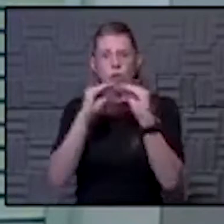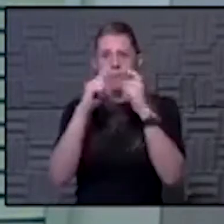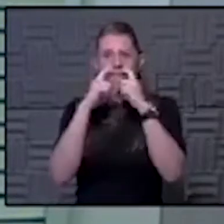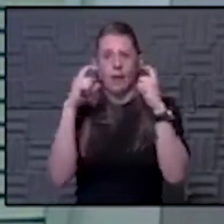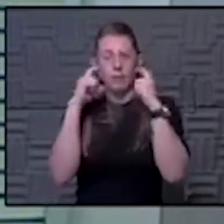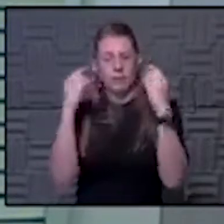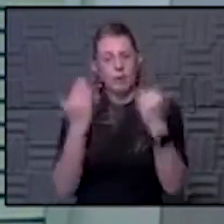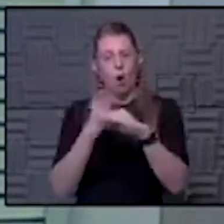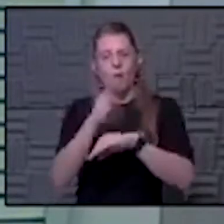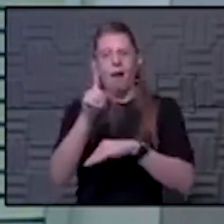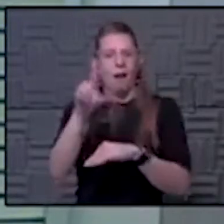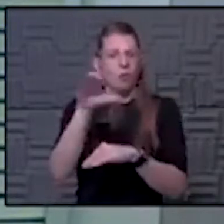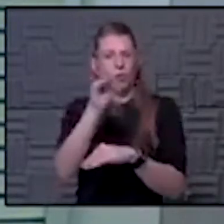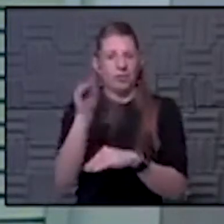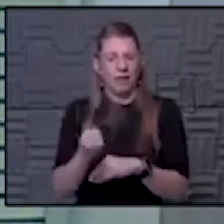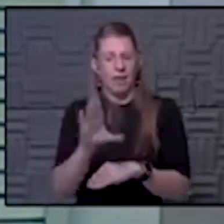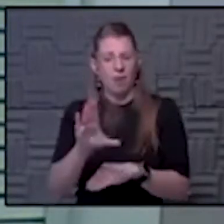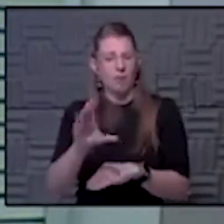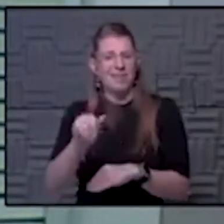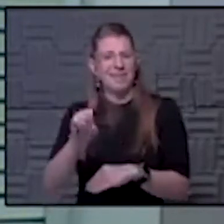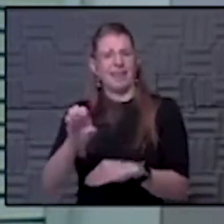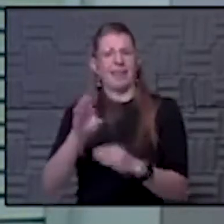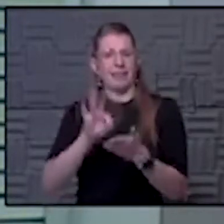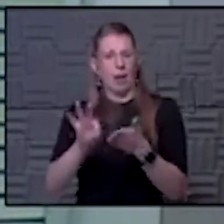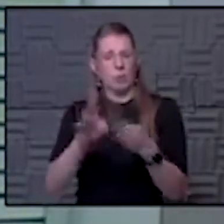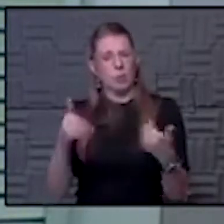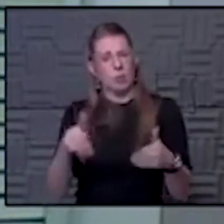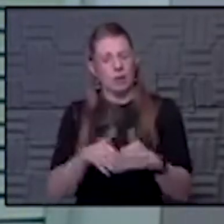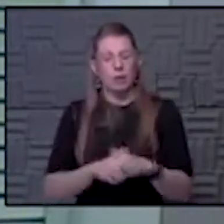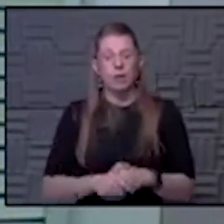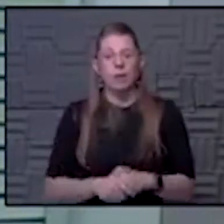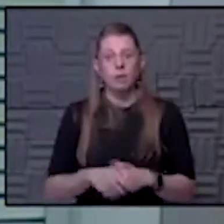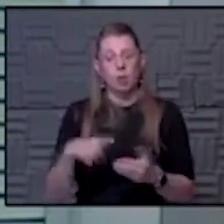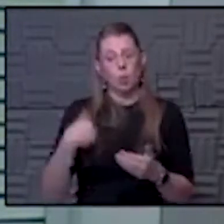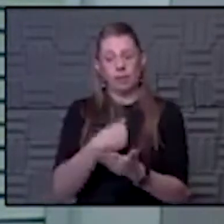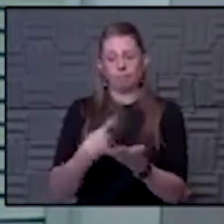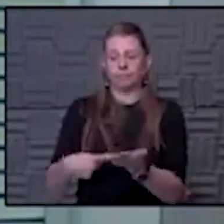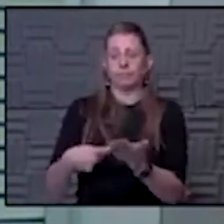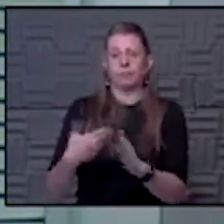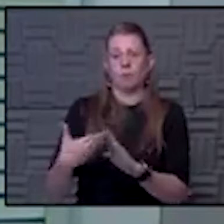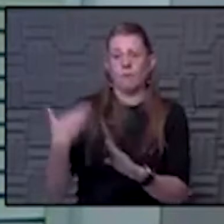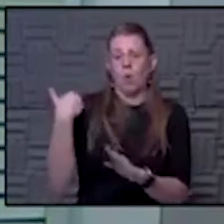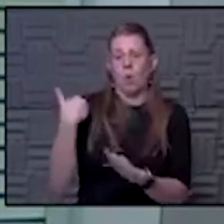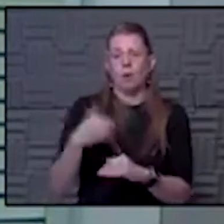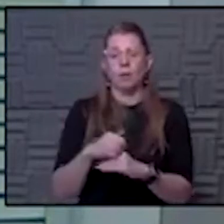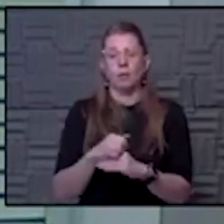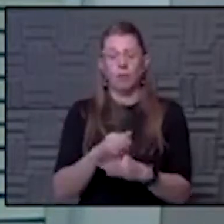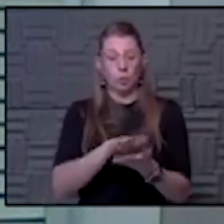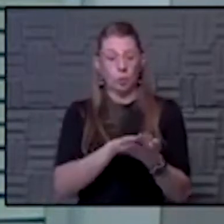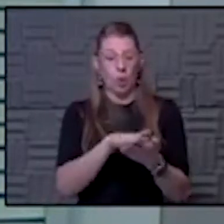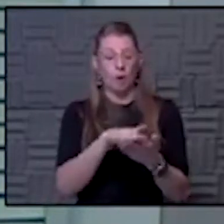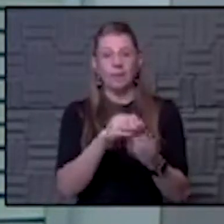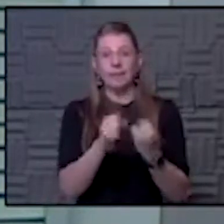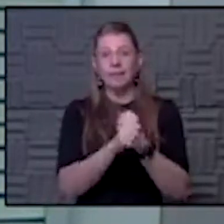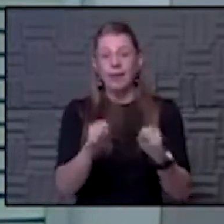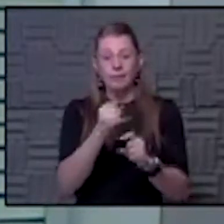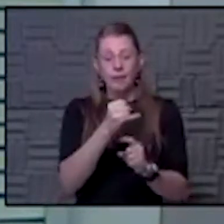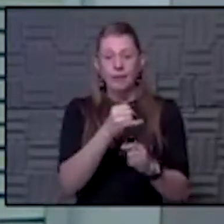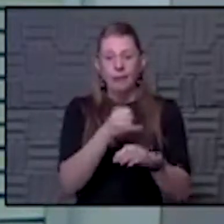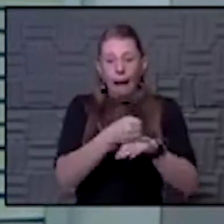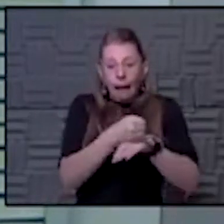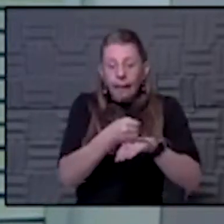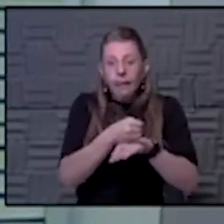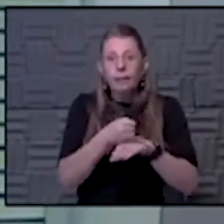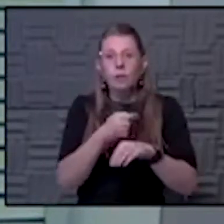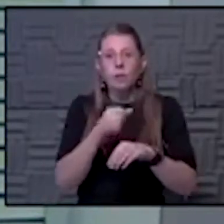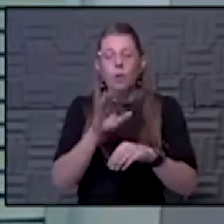their case count. And we've talked about before, schools are not a safe island in an unsafe county or unsafe